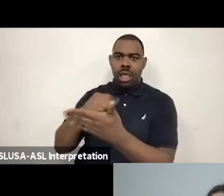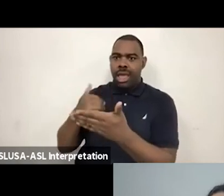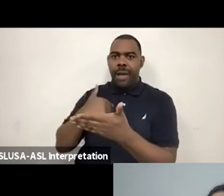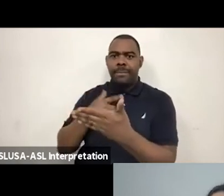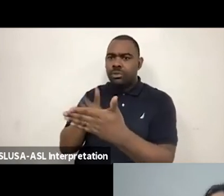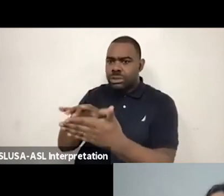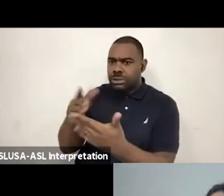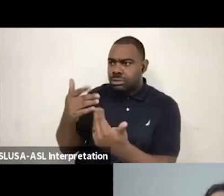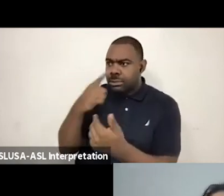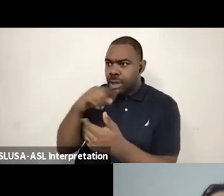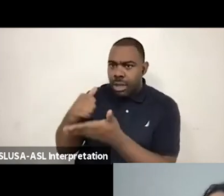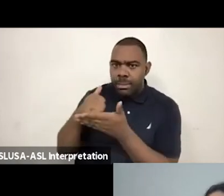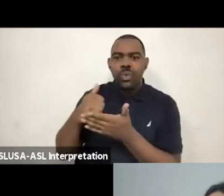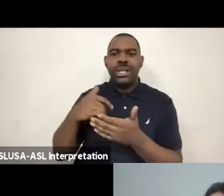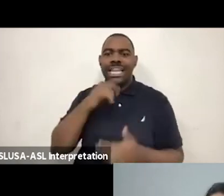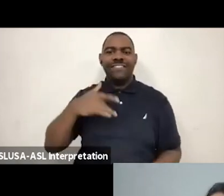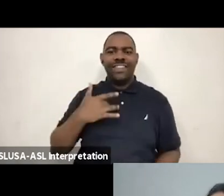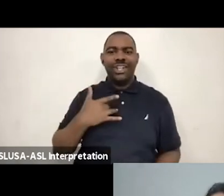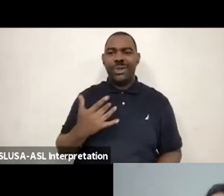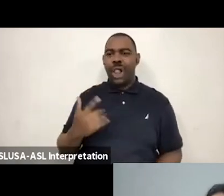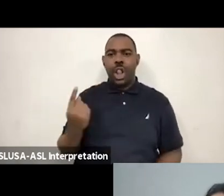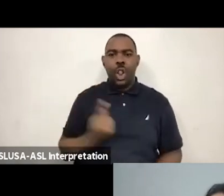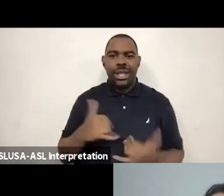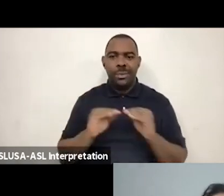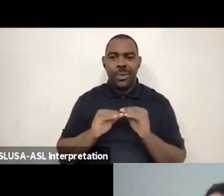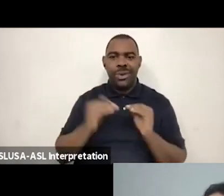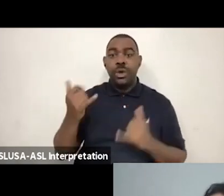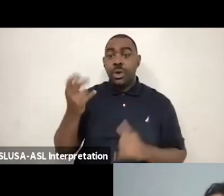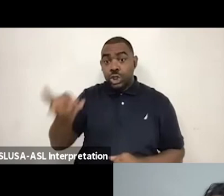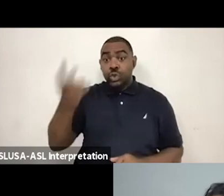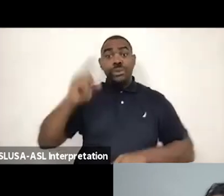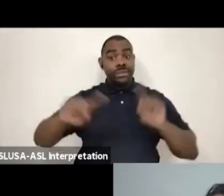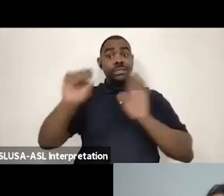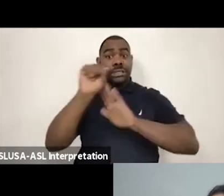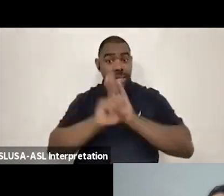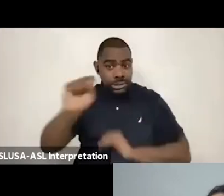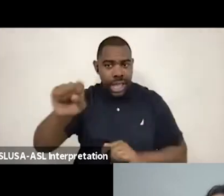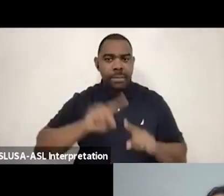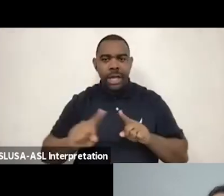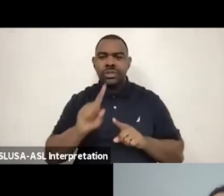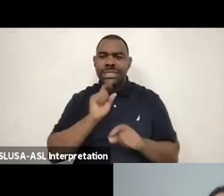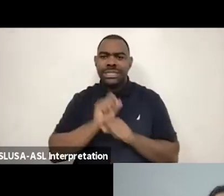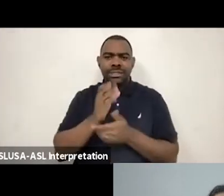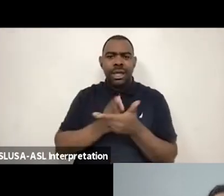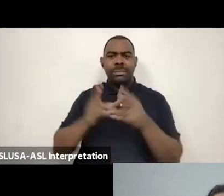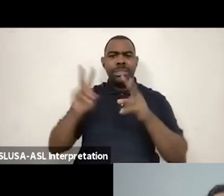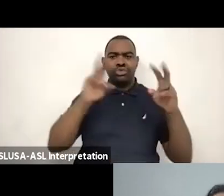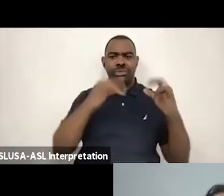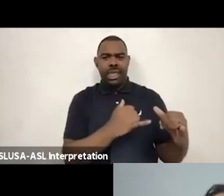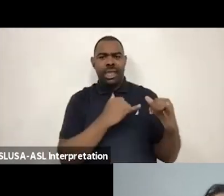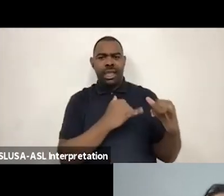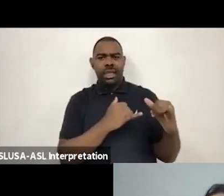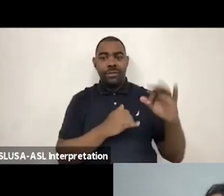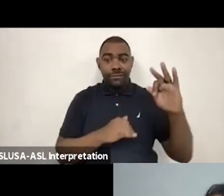feel like, you know, as Fred said, we're not swimming in this pond alone, even though it's in two different states. We're dealing with a lot of the same